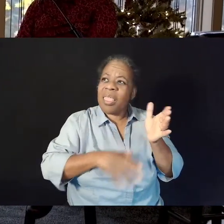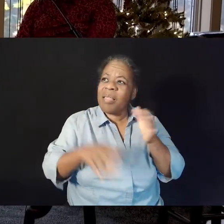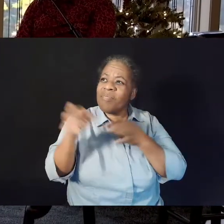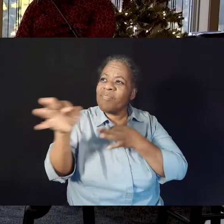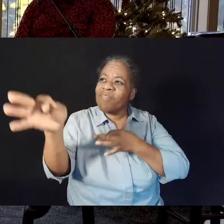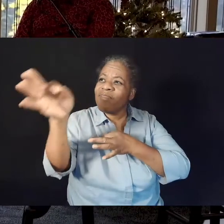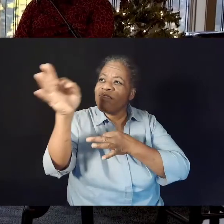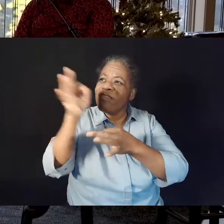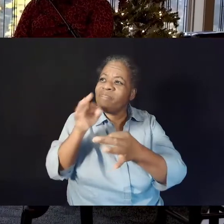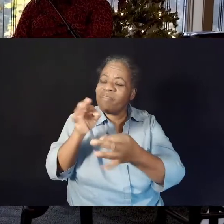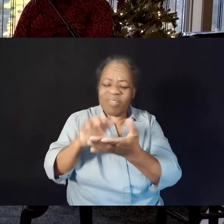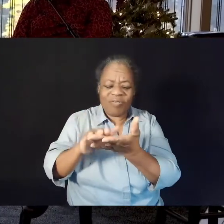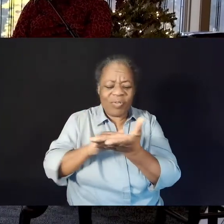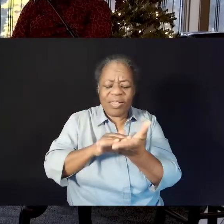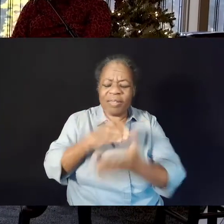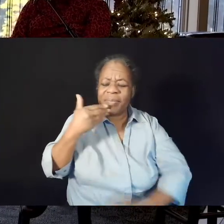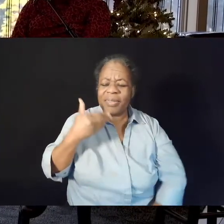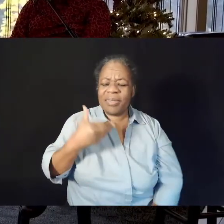ransom.